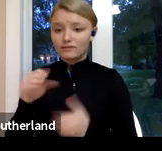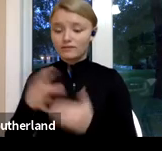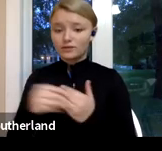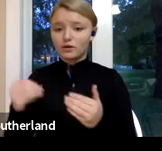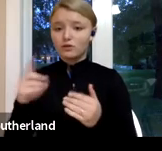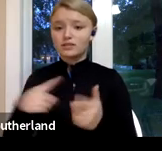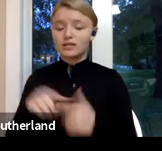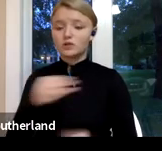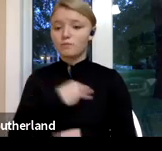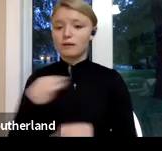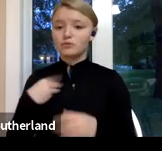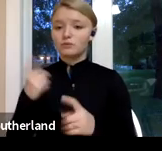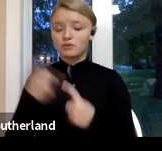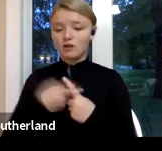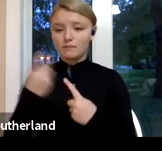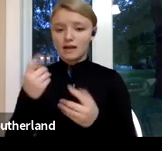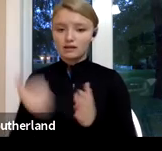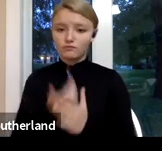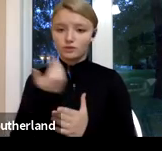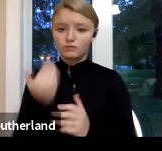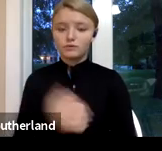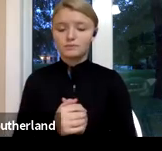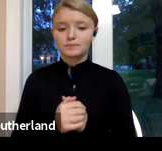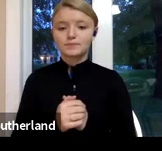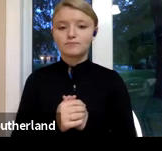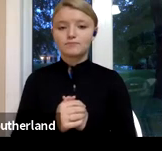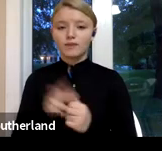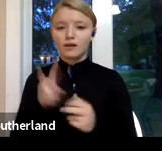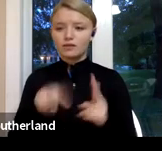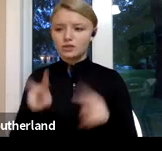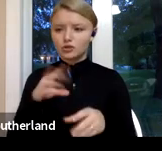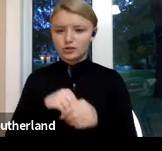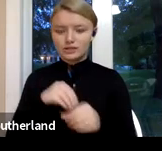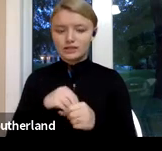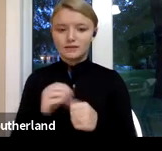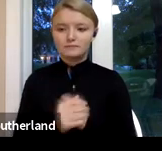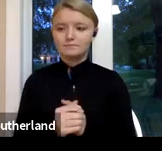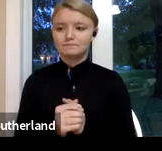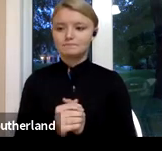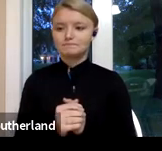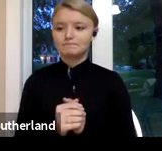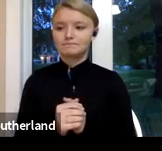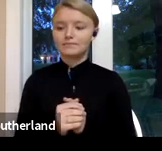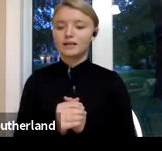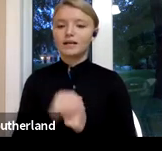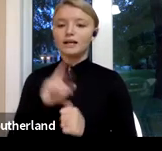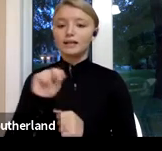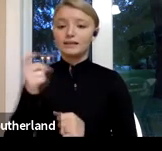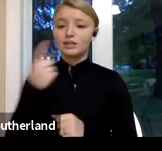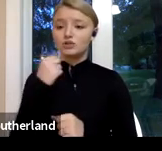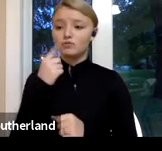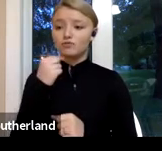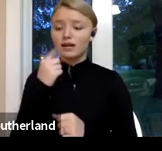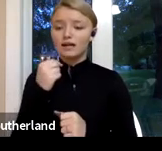So let's take a look inside. All right. So the Ningxia Red Premium Starter